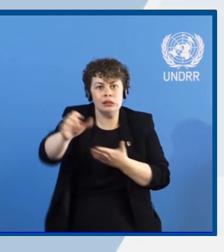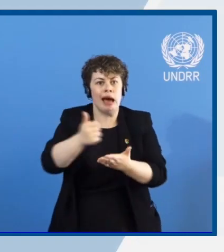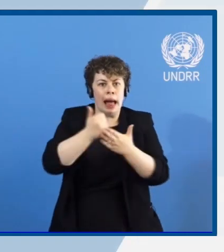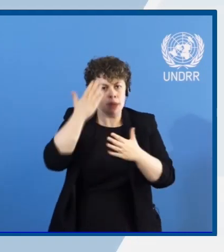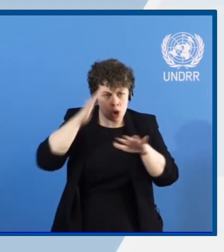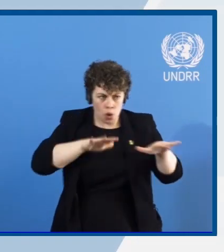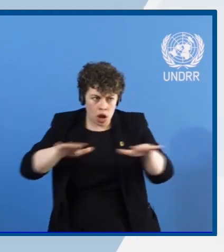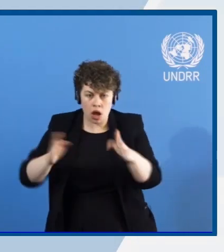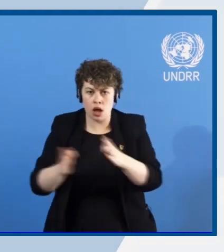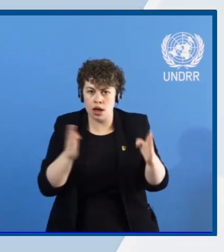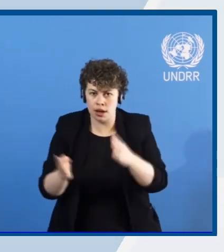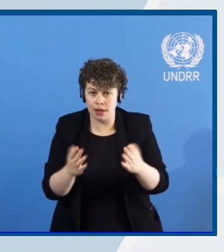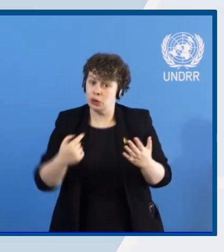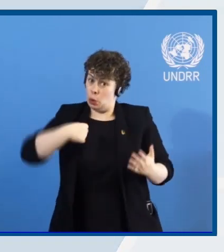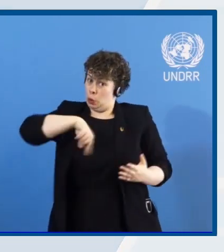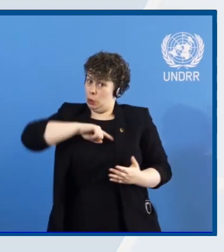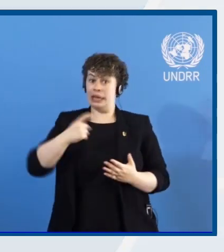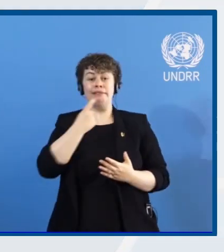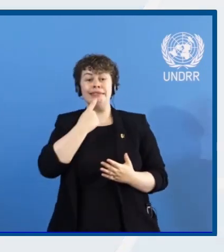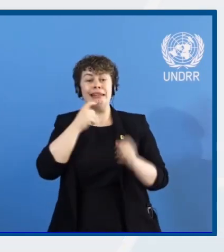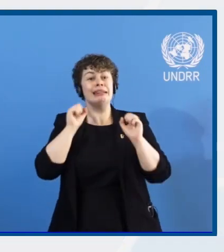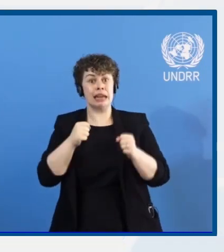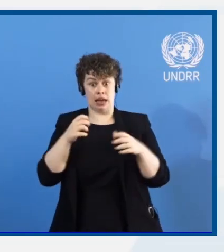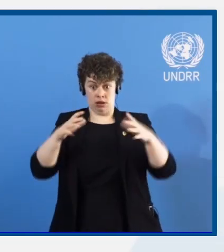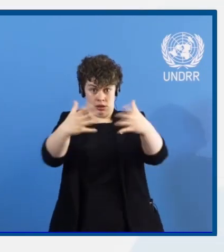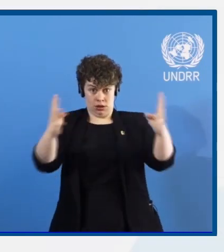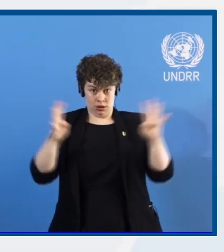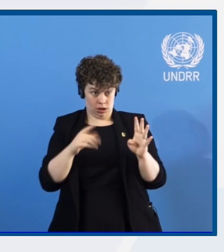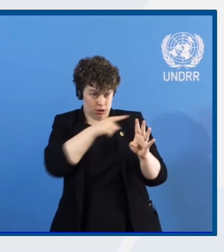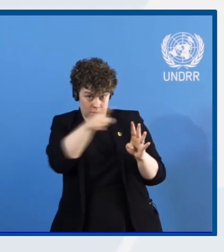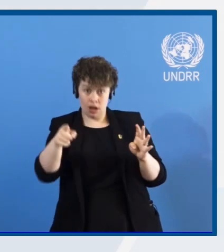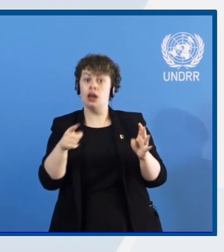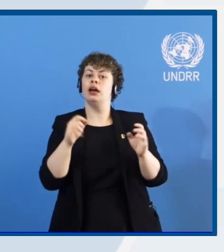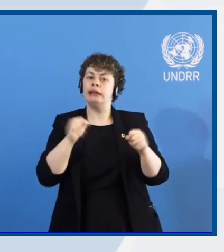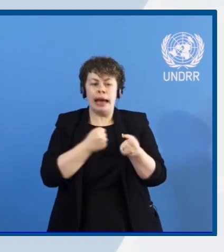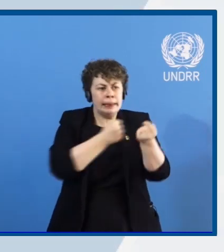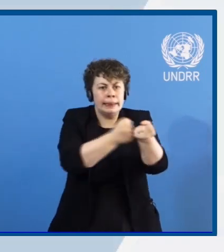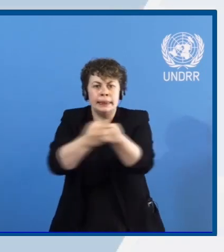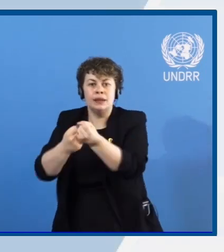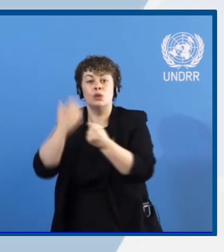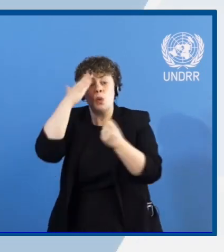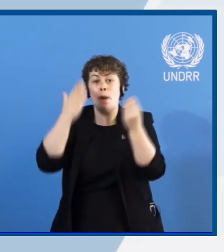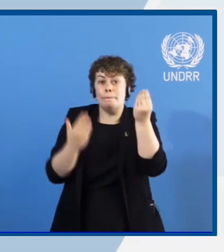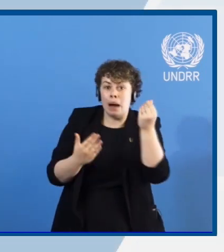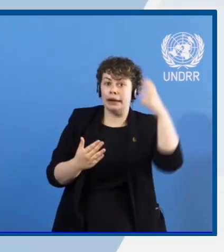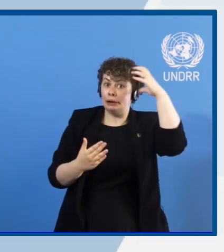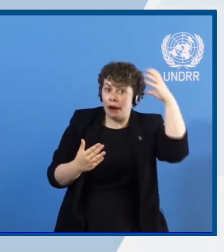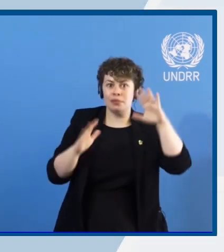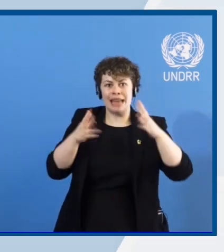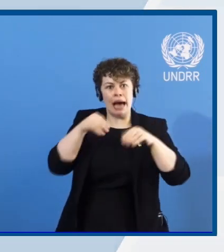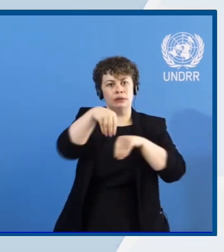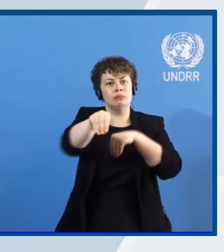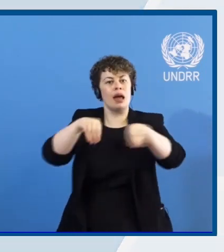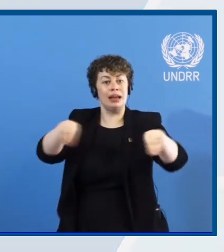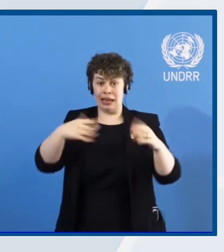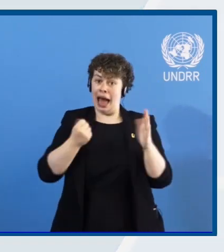its partner countries through the public sector investment facility. And this instrument is a mix of concessional credit